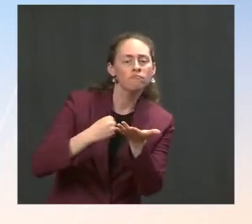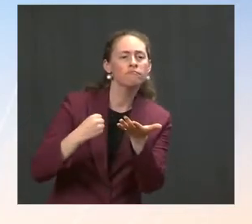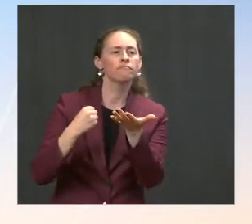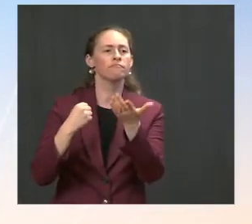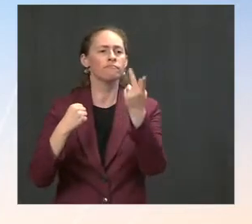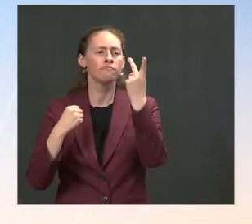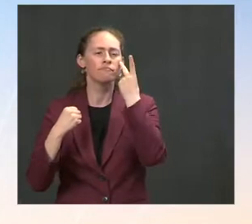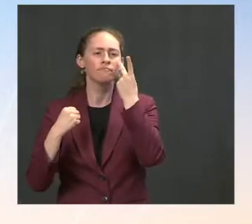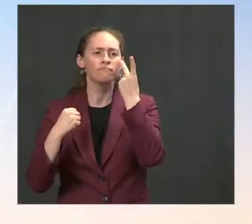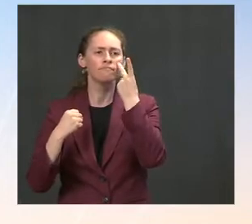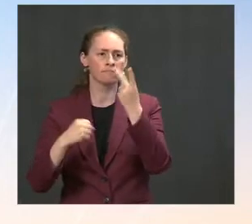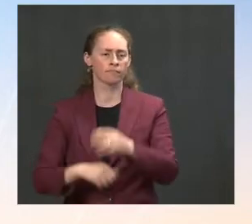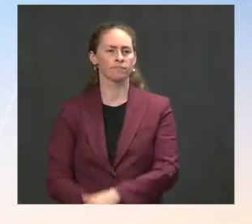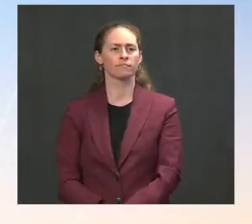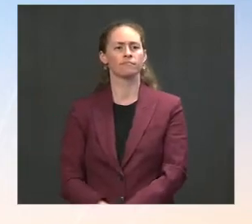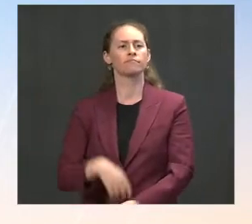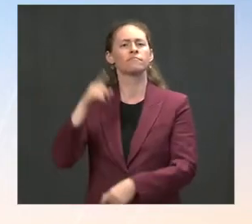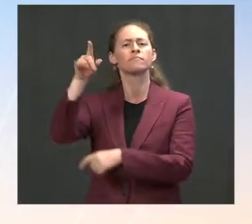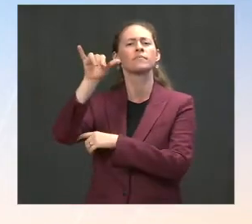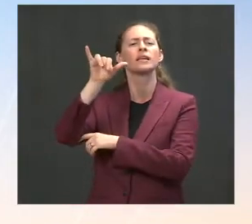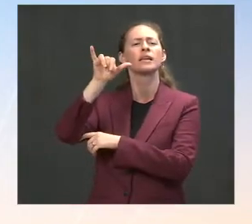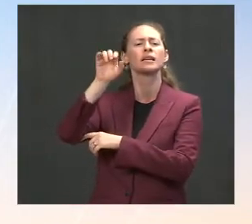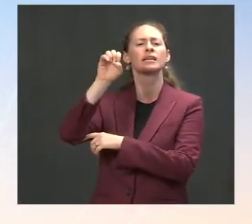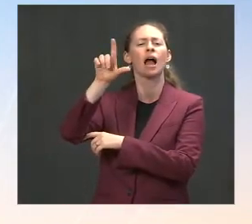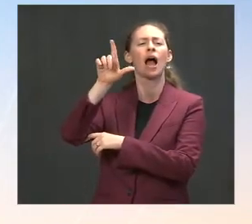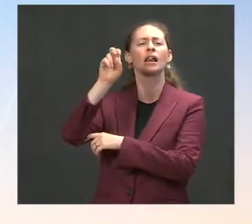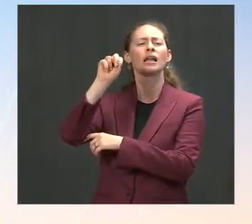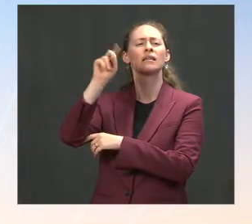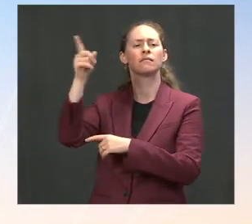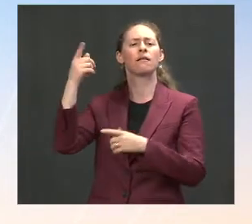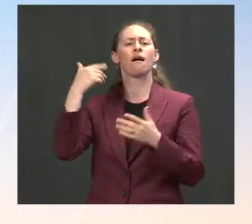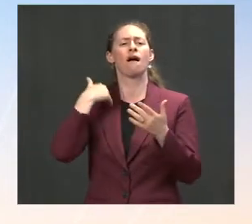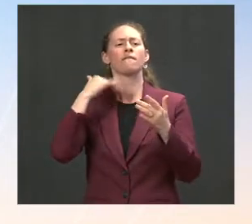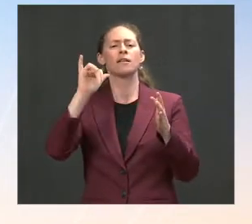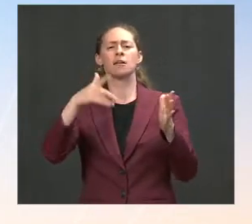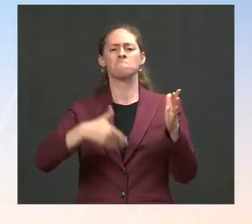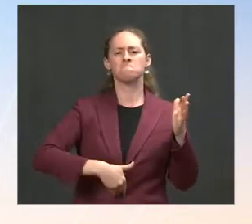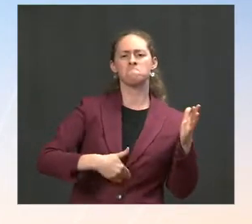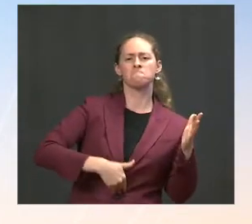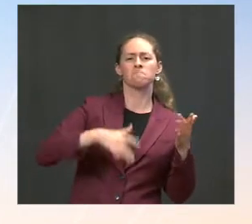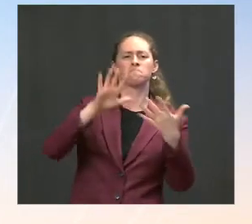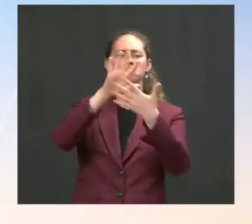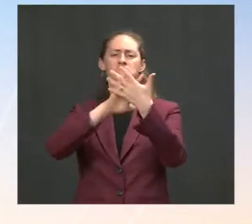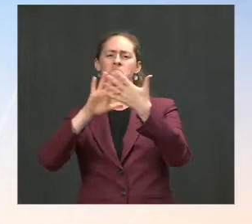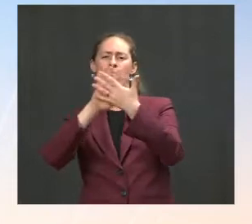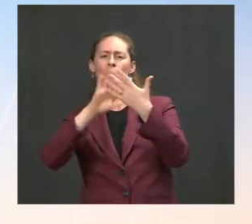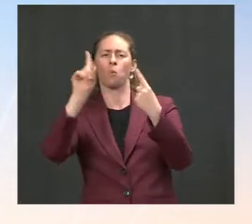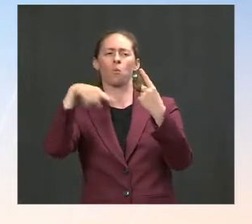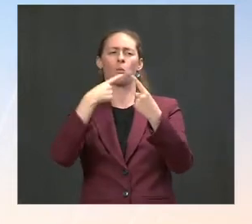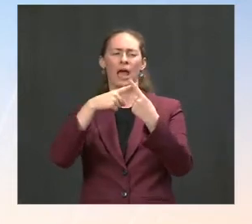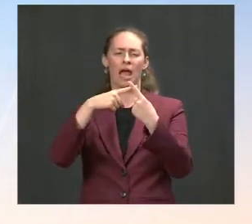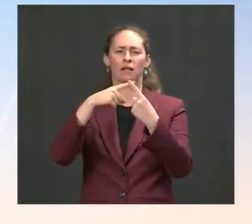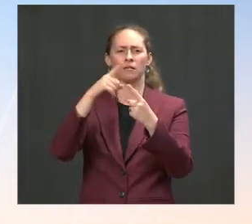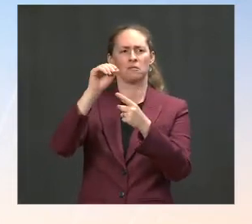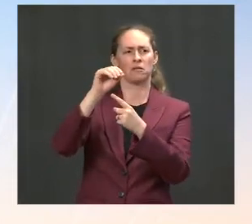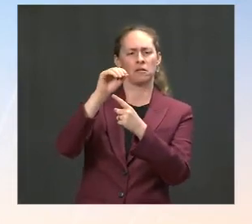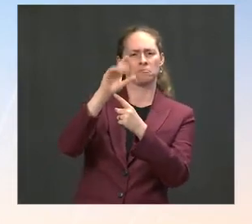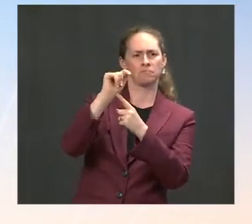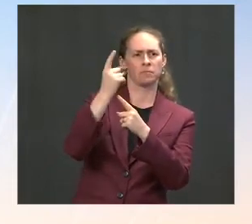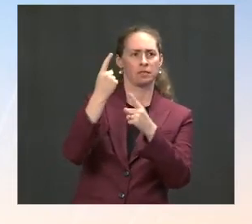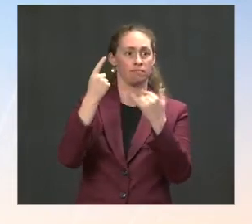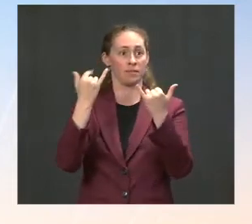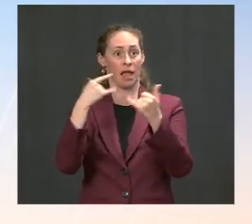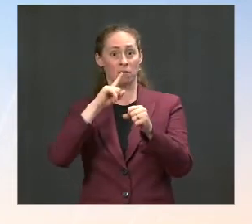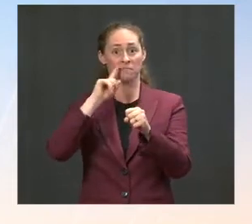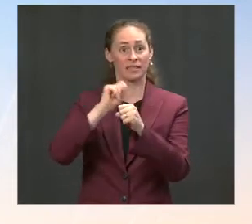the timeline looks like, while also conveying that we can't give a sense at this point on the length of time for extraordinary measures.